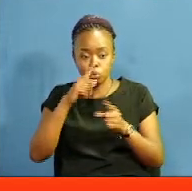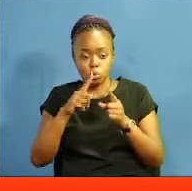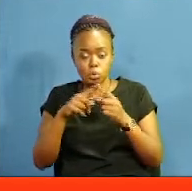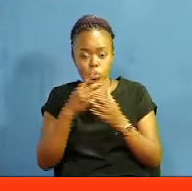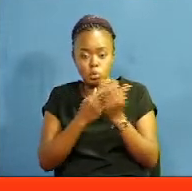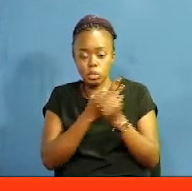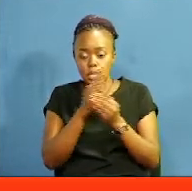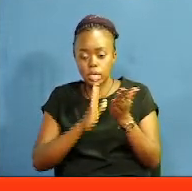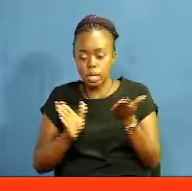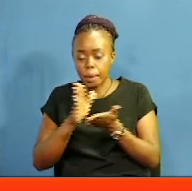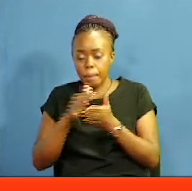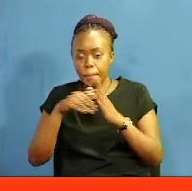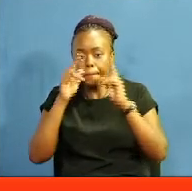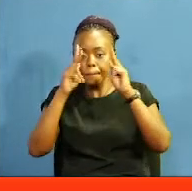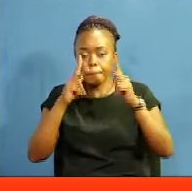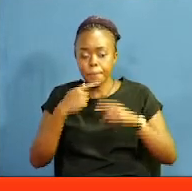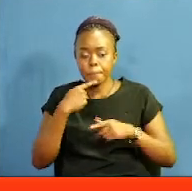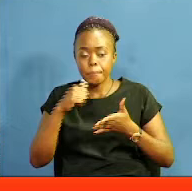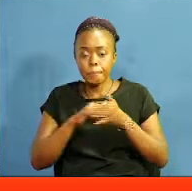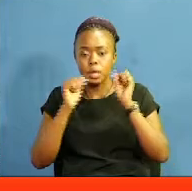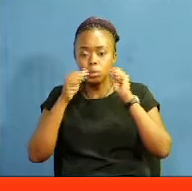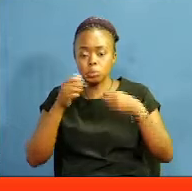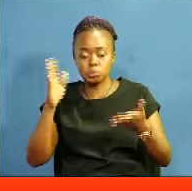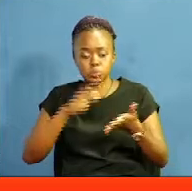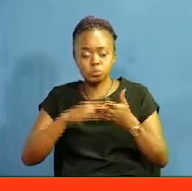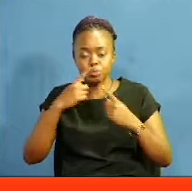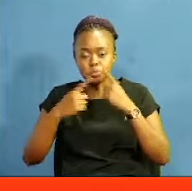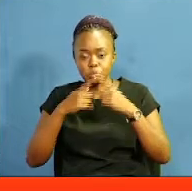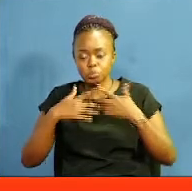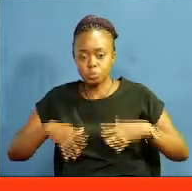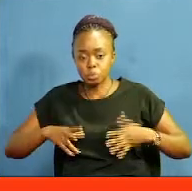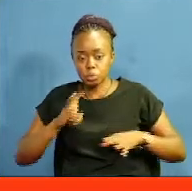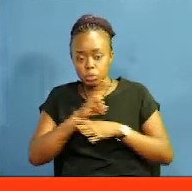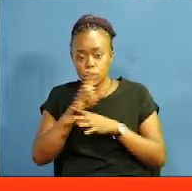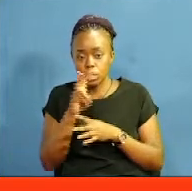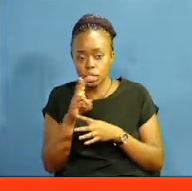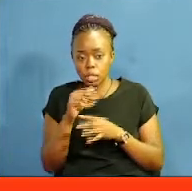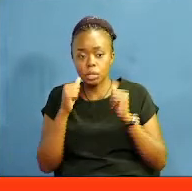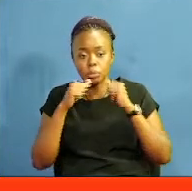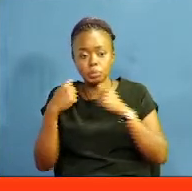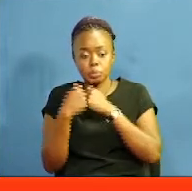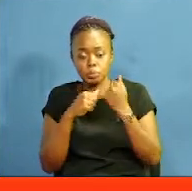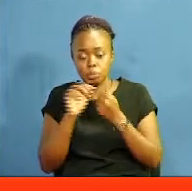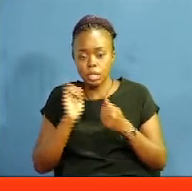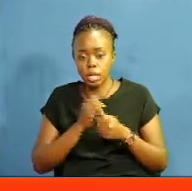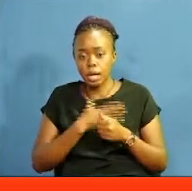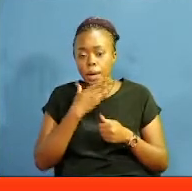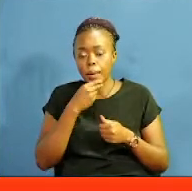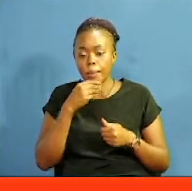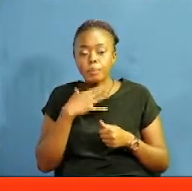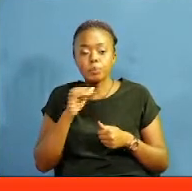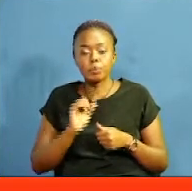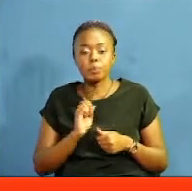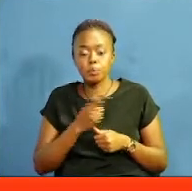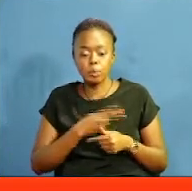to solidify the base in Kakamega so that he can come back and tell the people that, you see, I'm fighting for our son. I want us